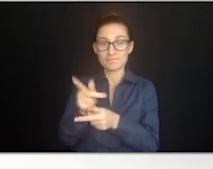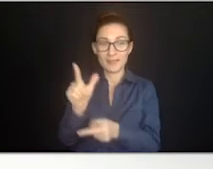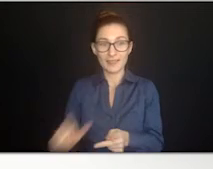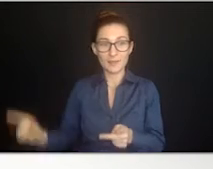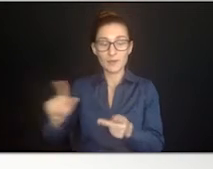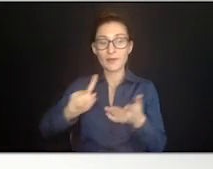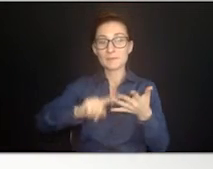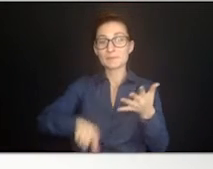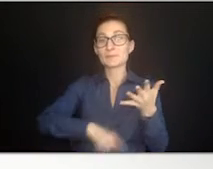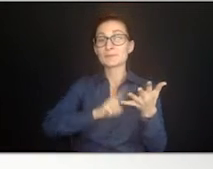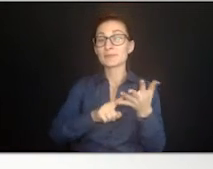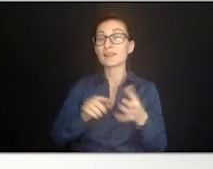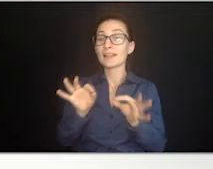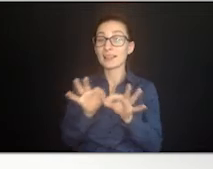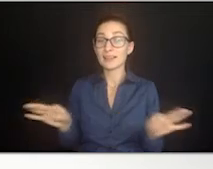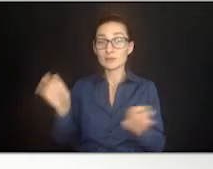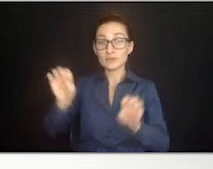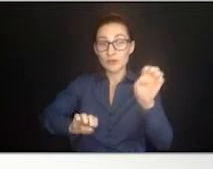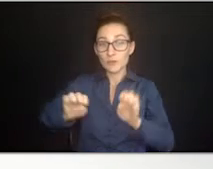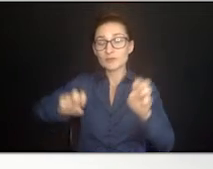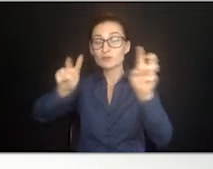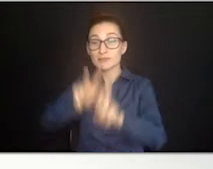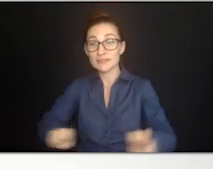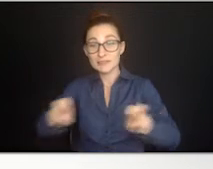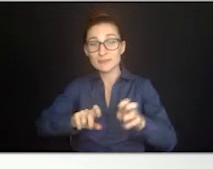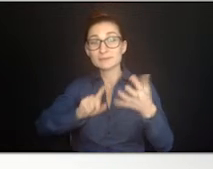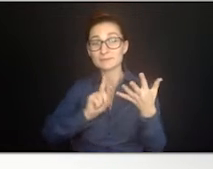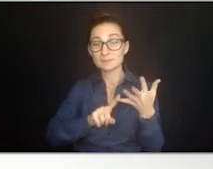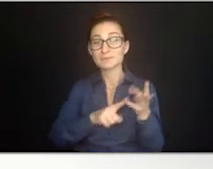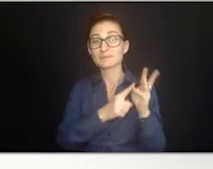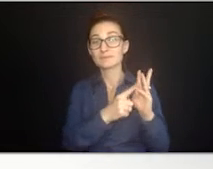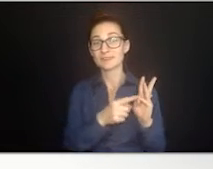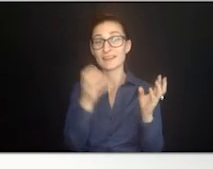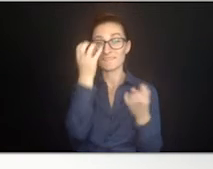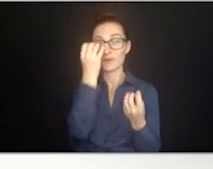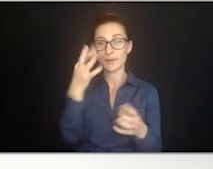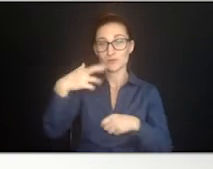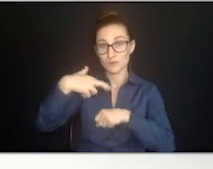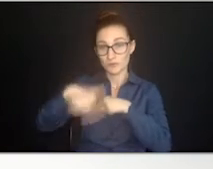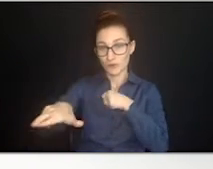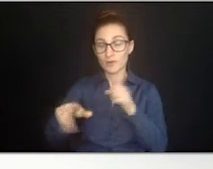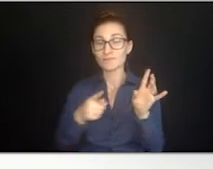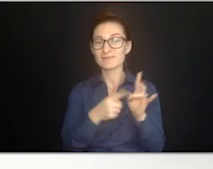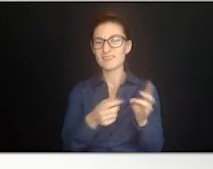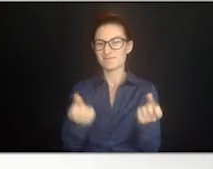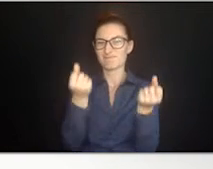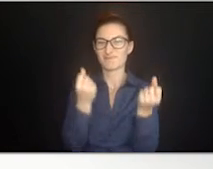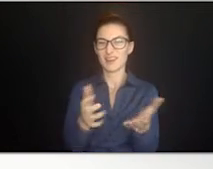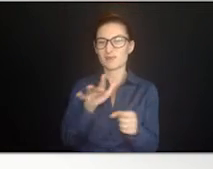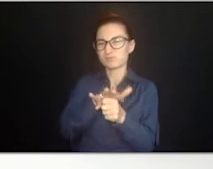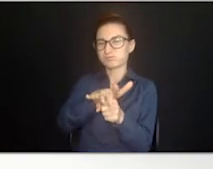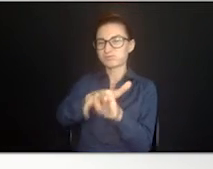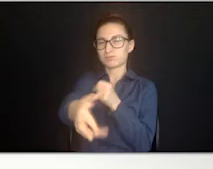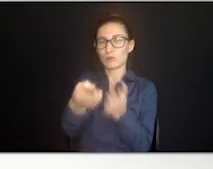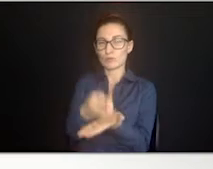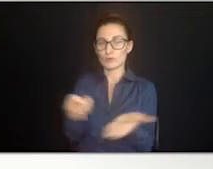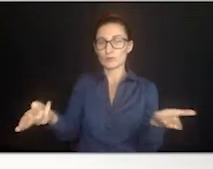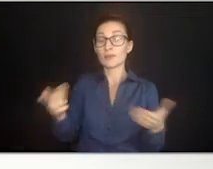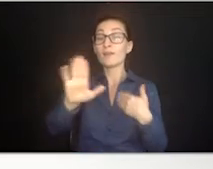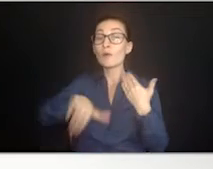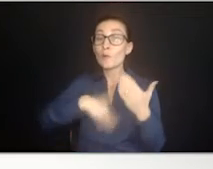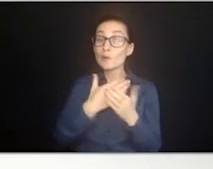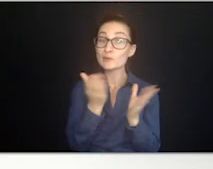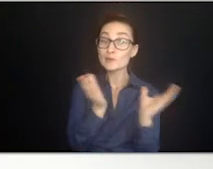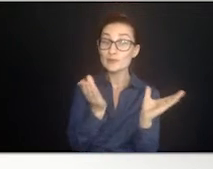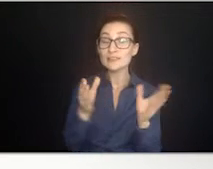RMTC-DHH also provides language evaluations and assessments, information and referrals, and tons of resources. All services and materials